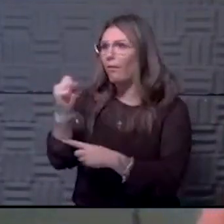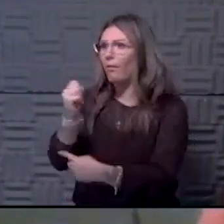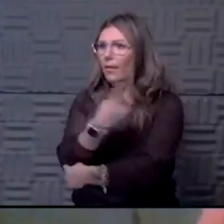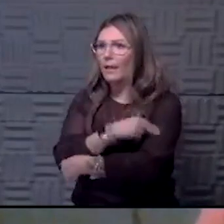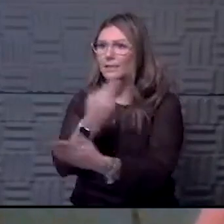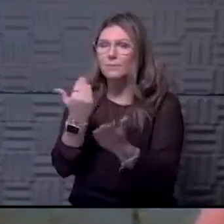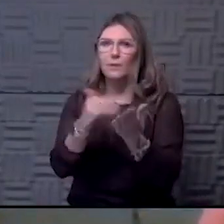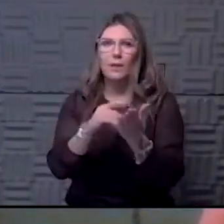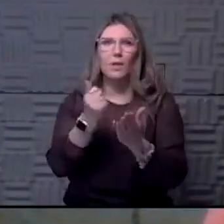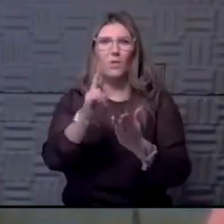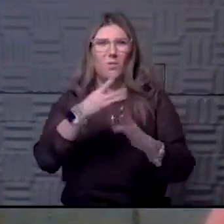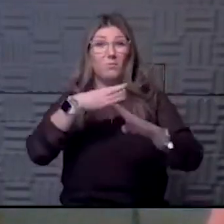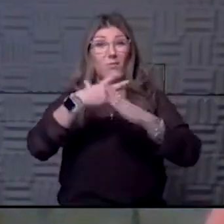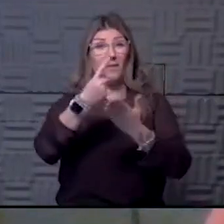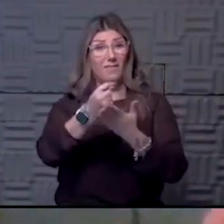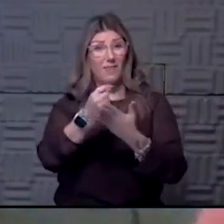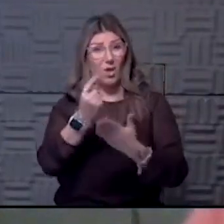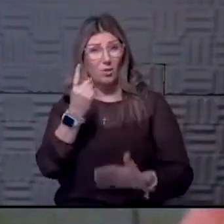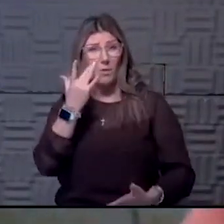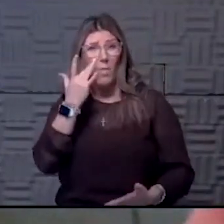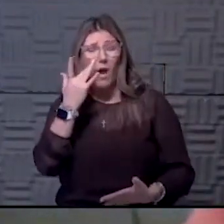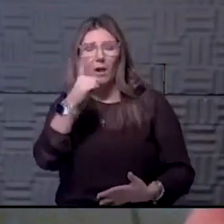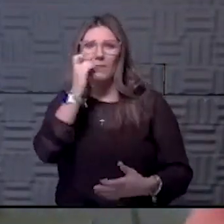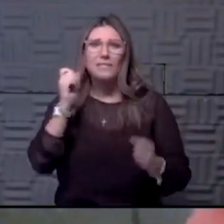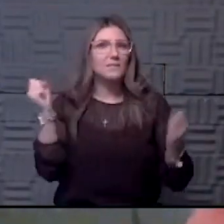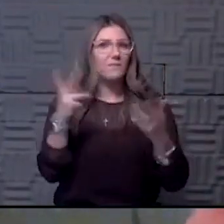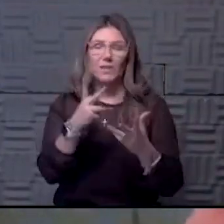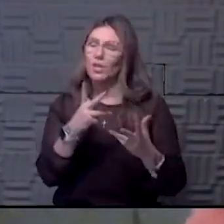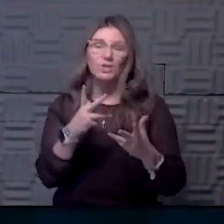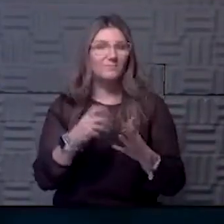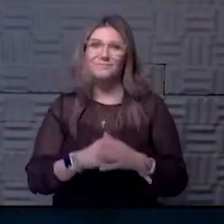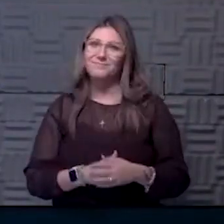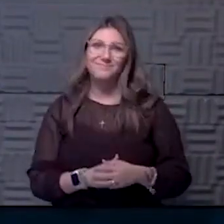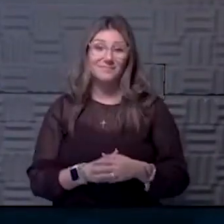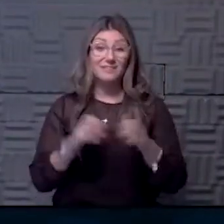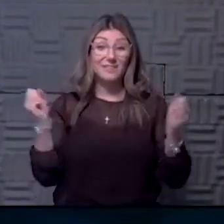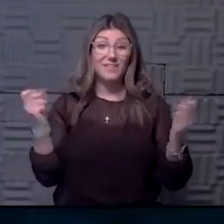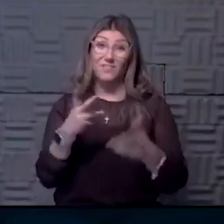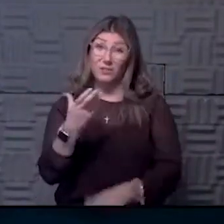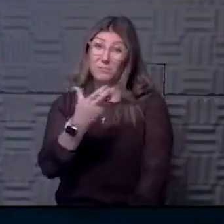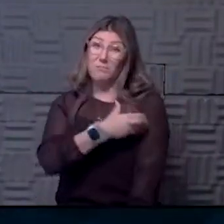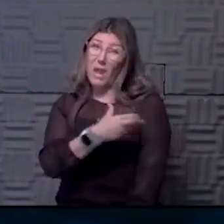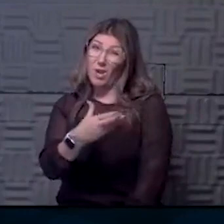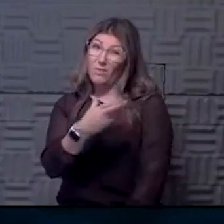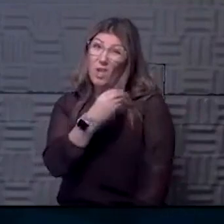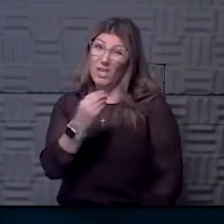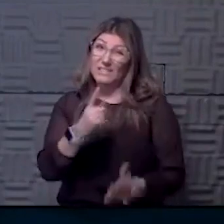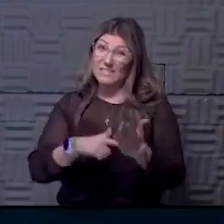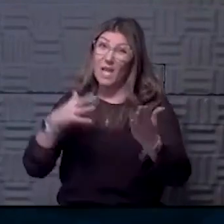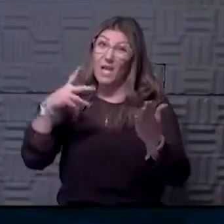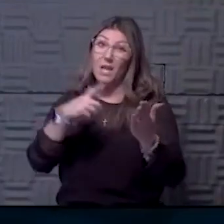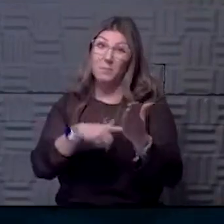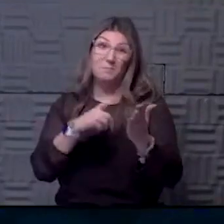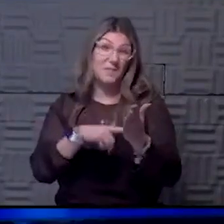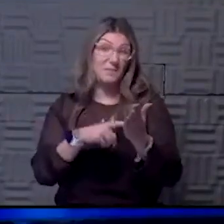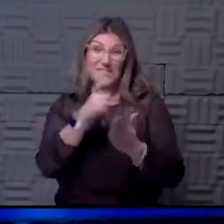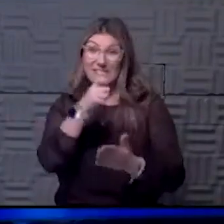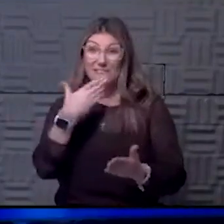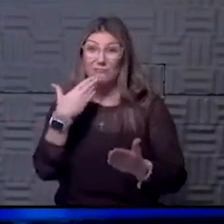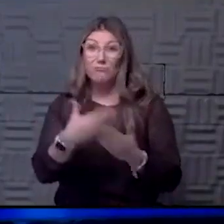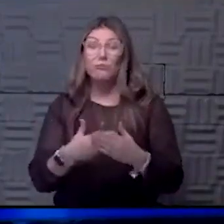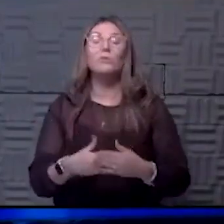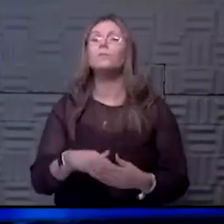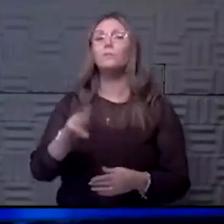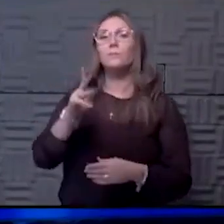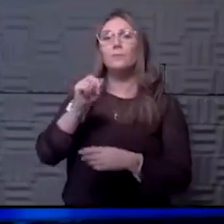and things that we need because of this fear. Yeah, fear can be a powerful thing, and sometimes it's your enemy. Mary